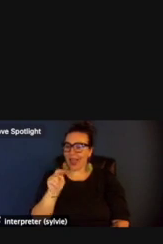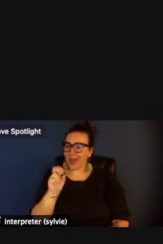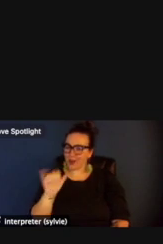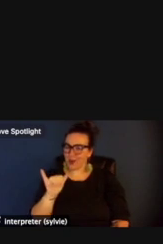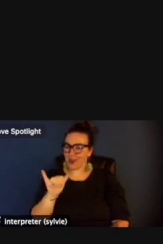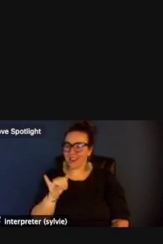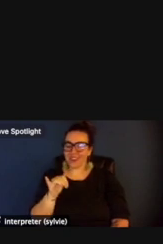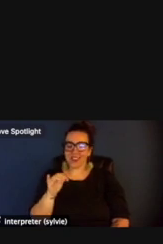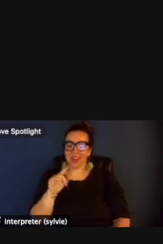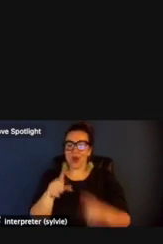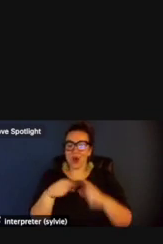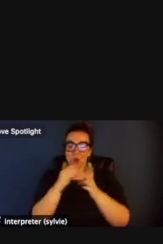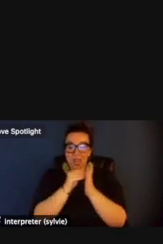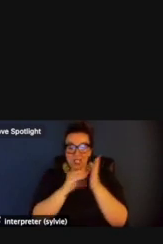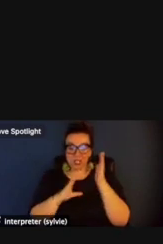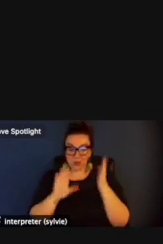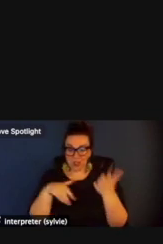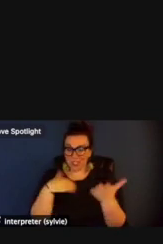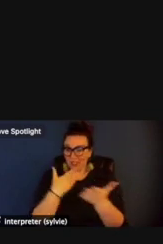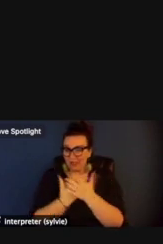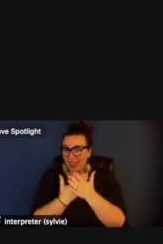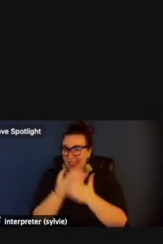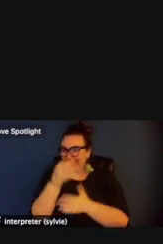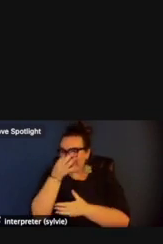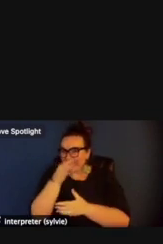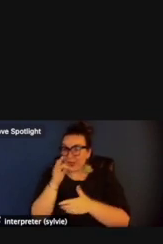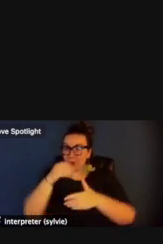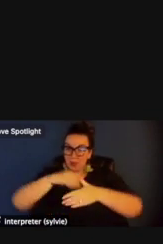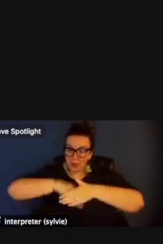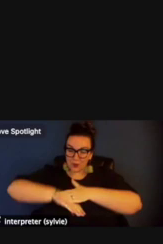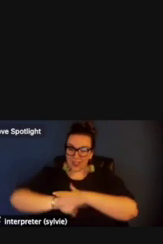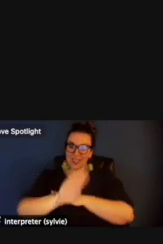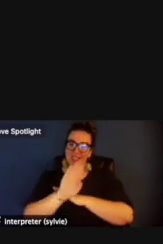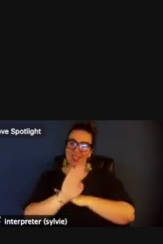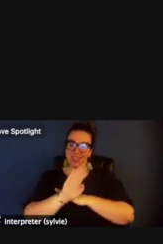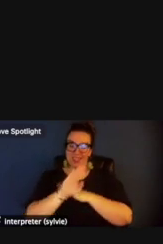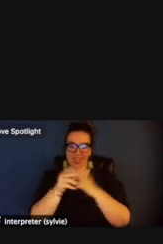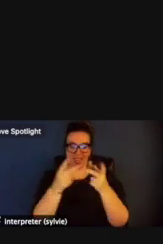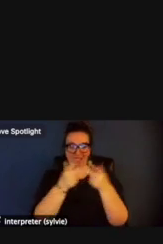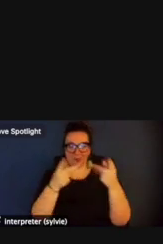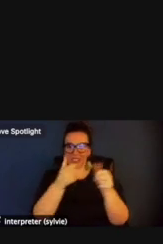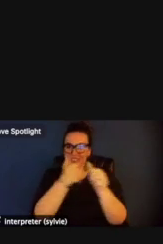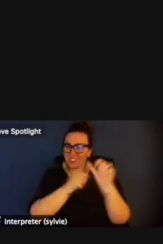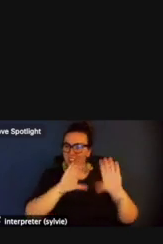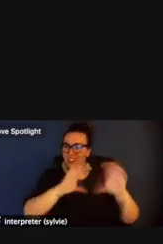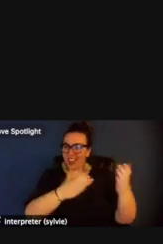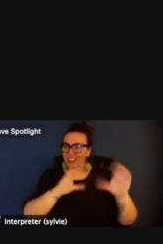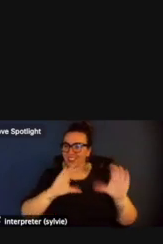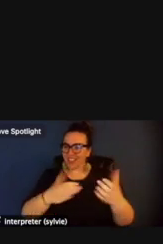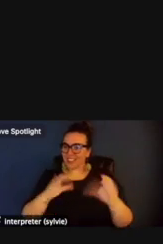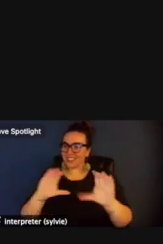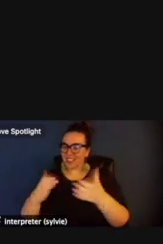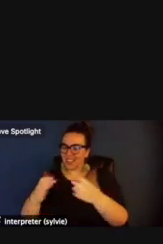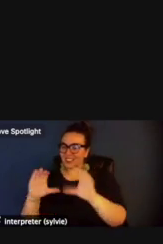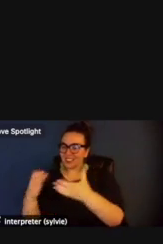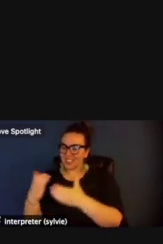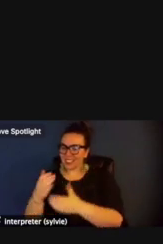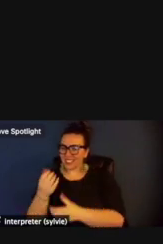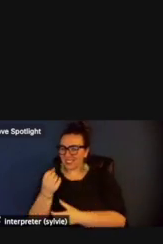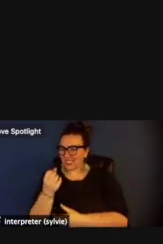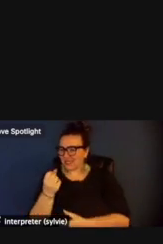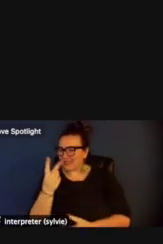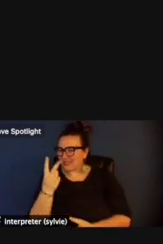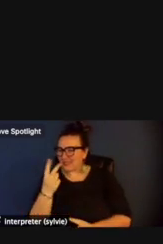When students went there, there weren't that many, but if you go inside, they actually have places for each class that are like from the, is it like the 1200s, Greg? I'm going to